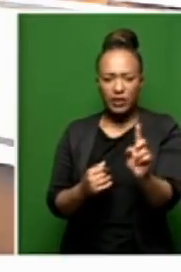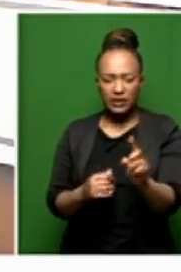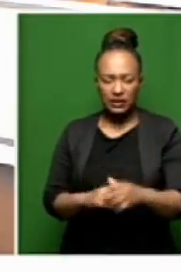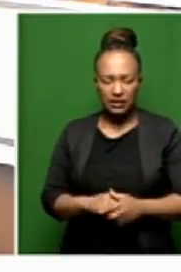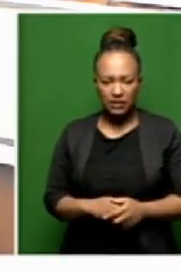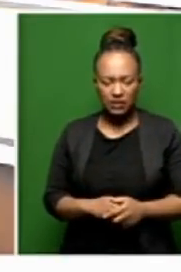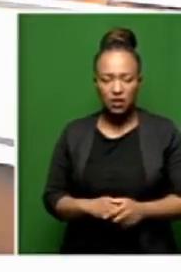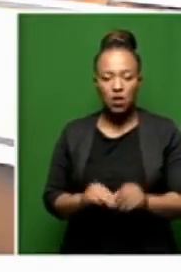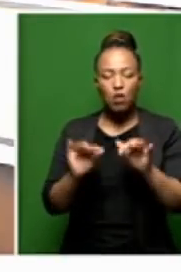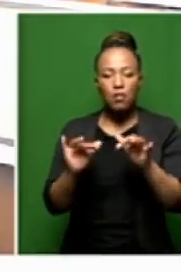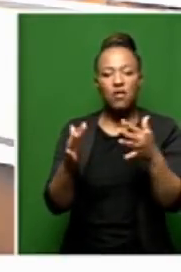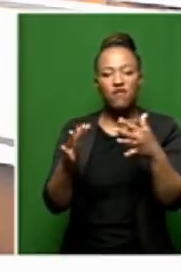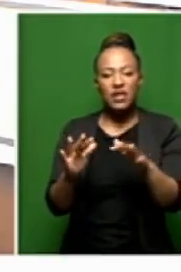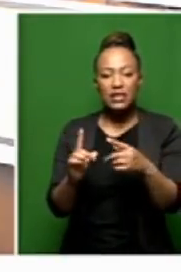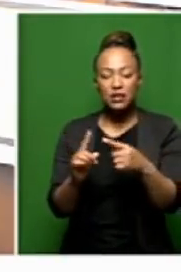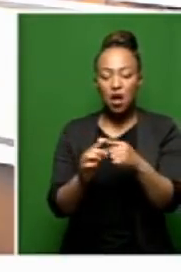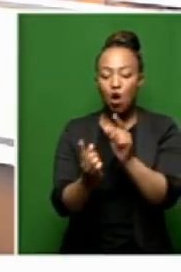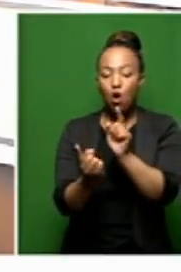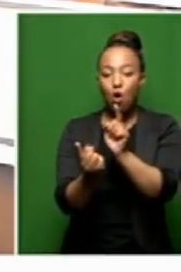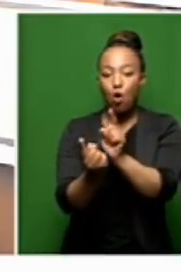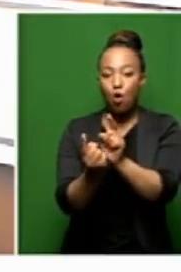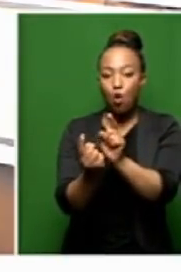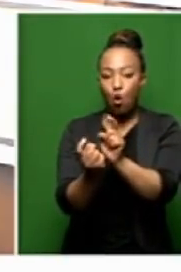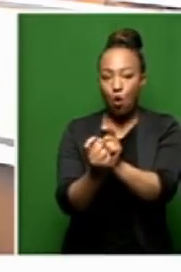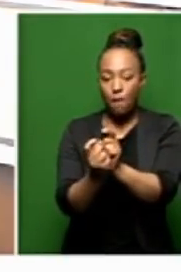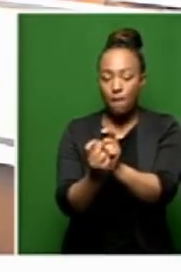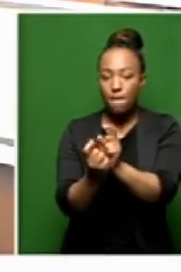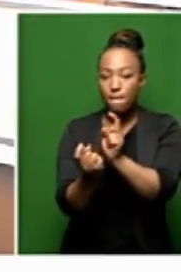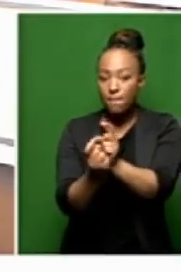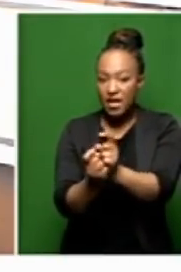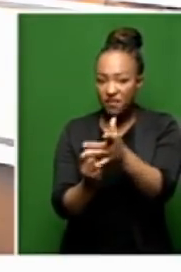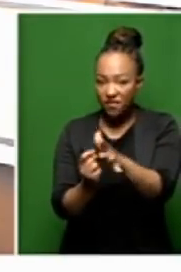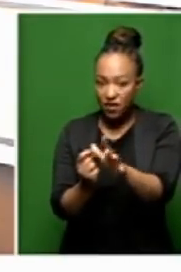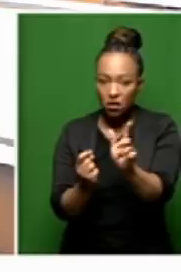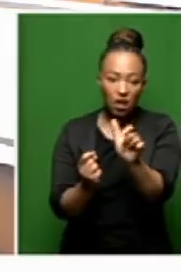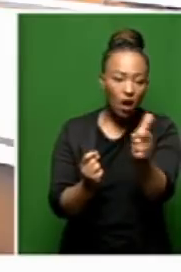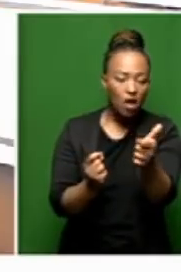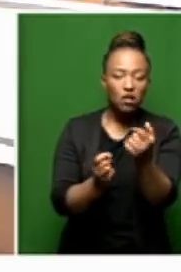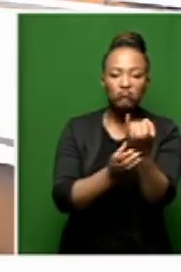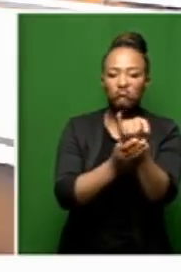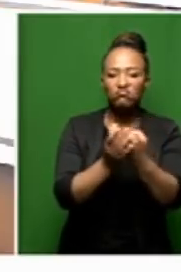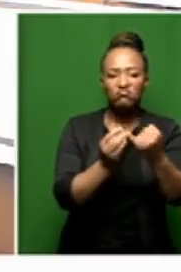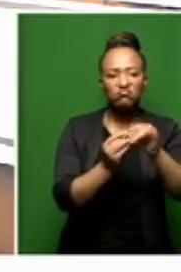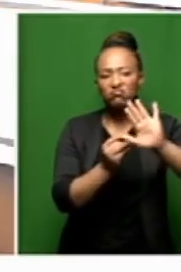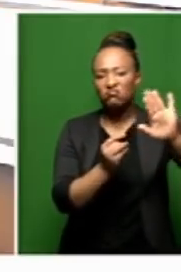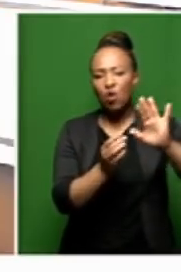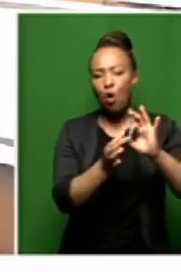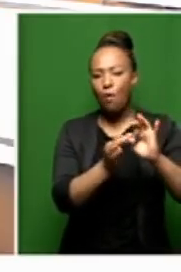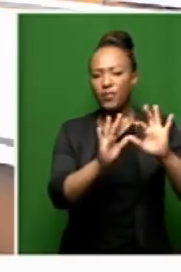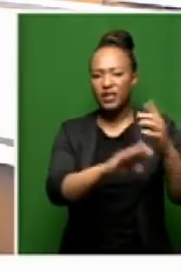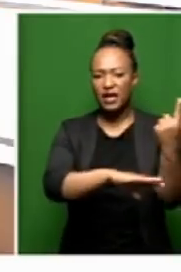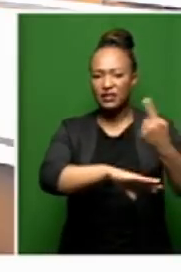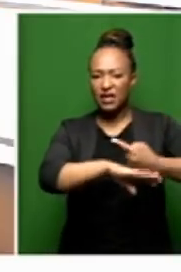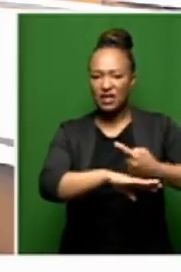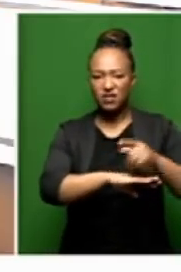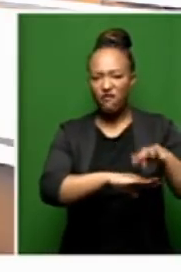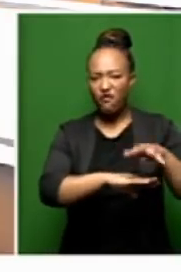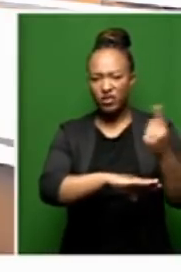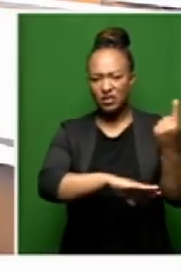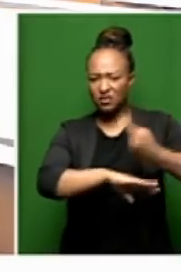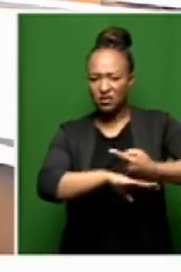should people who've been in contact with someone who's contracted COVID at the moment still be isolating for 10, 14 days? Or what